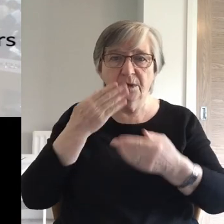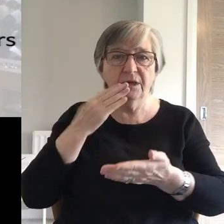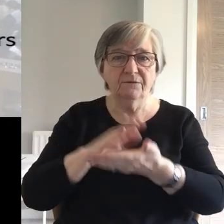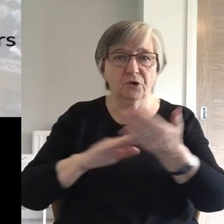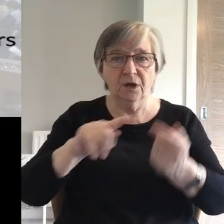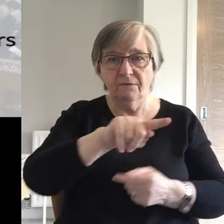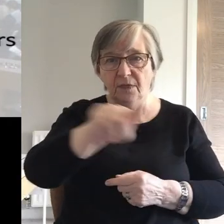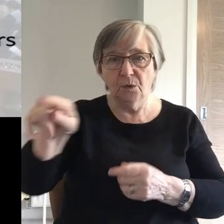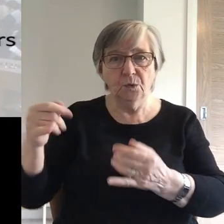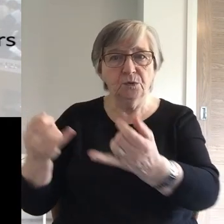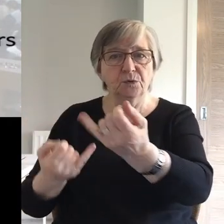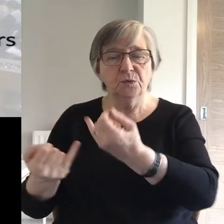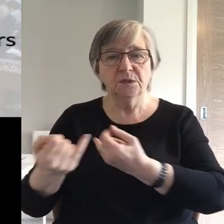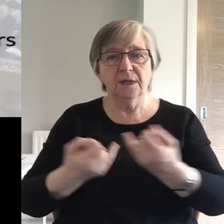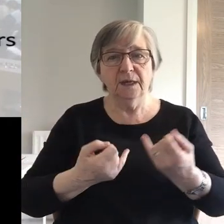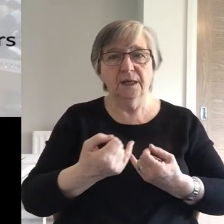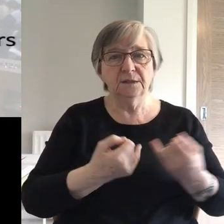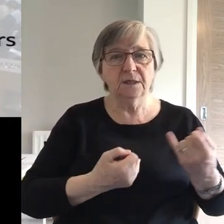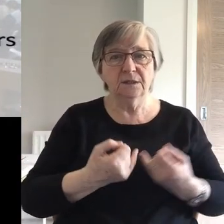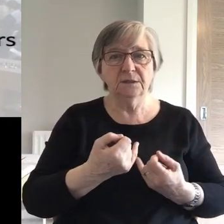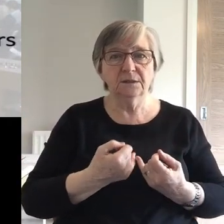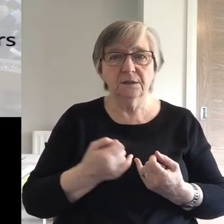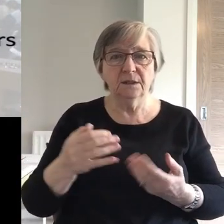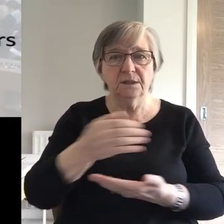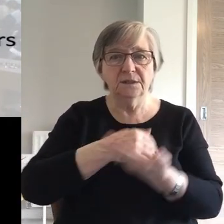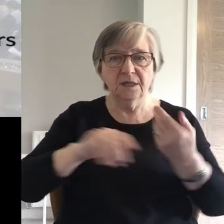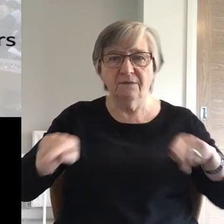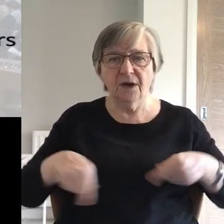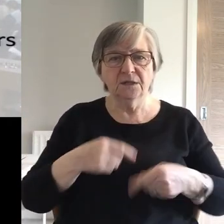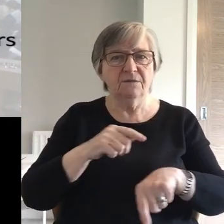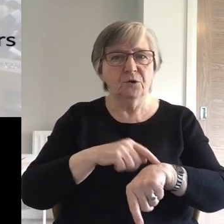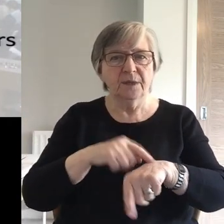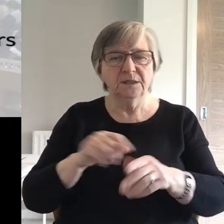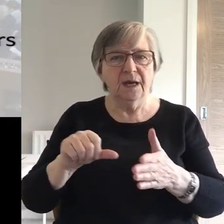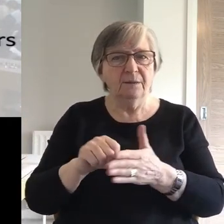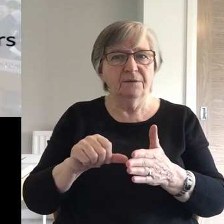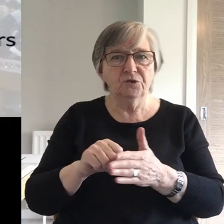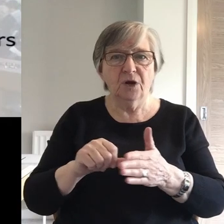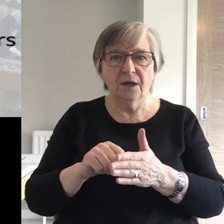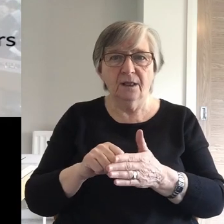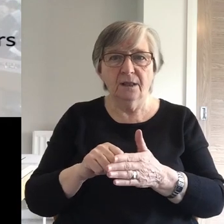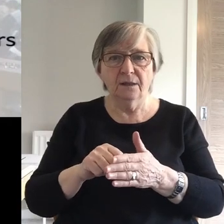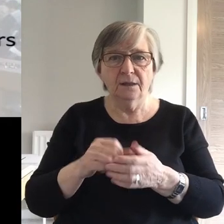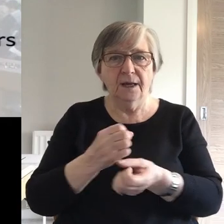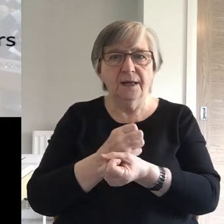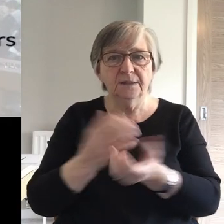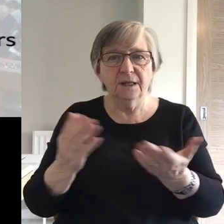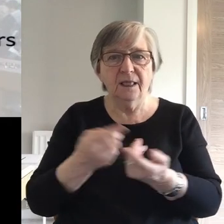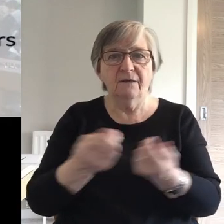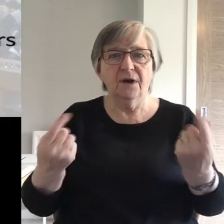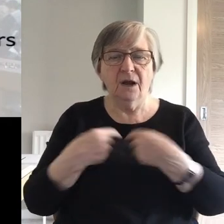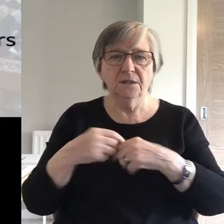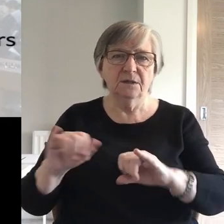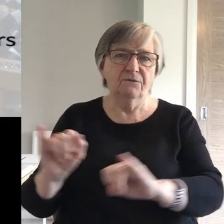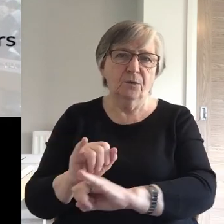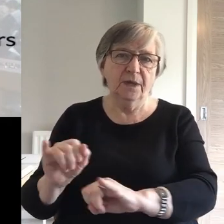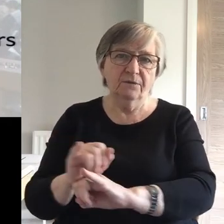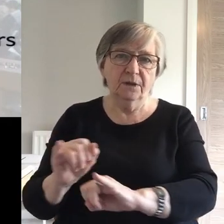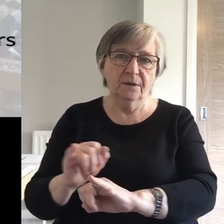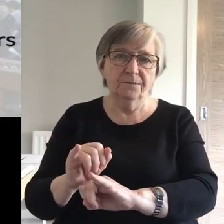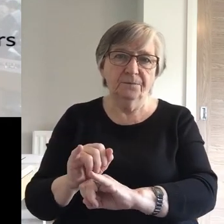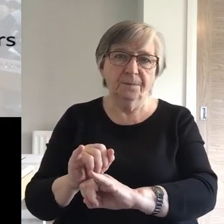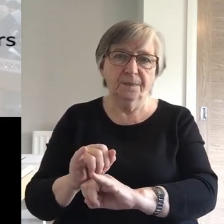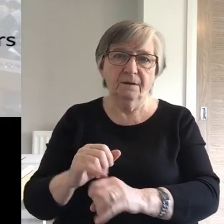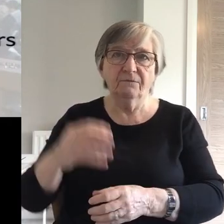as we forgive those who sin against us. Save us from the time of trial and deliver us